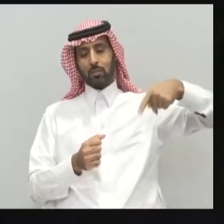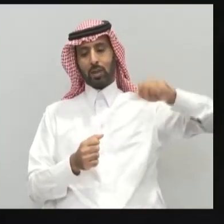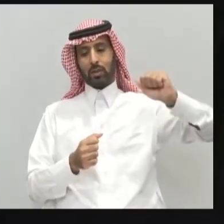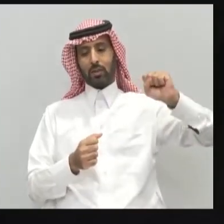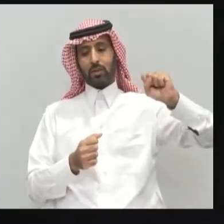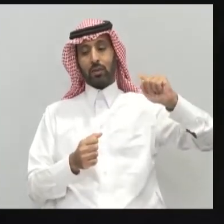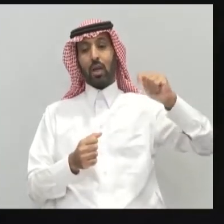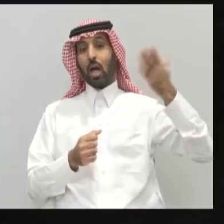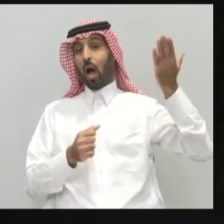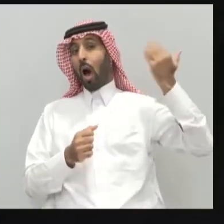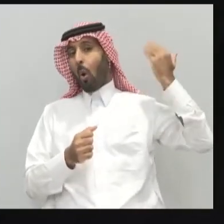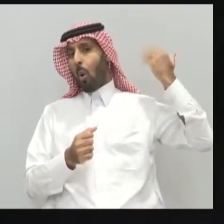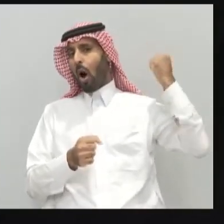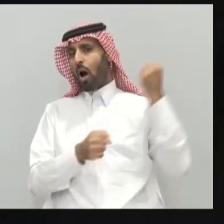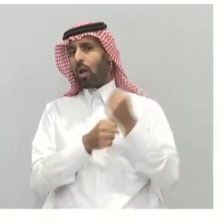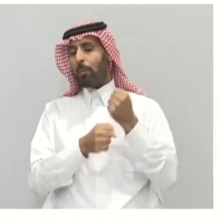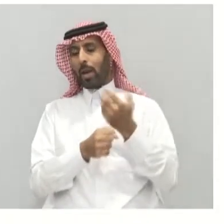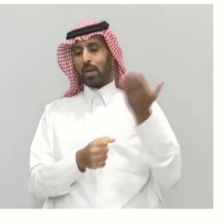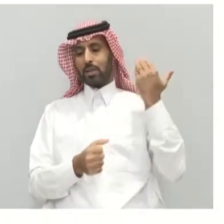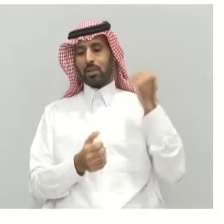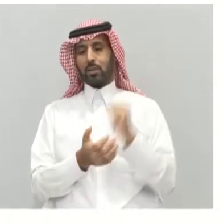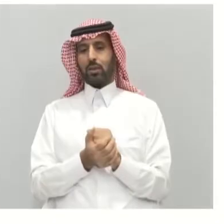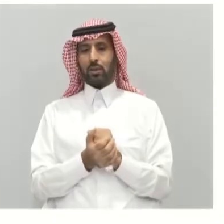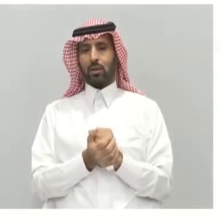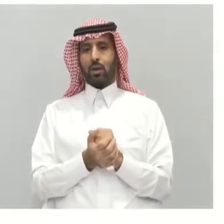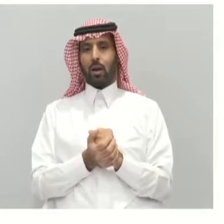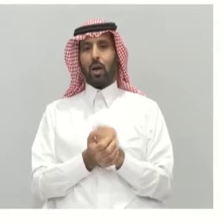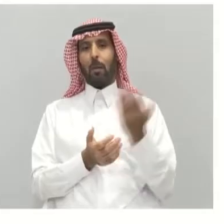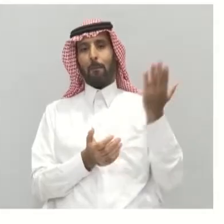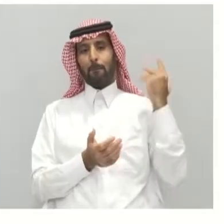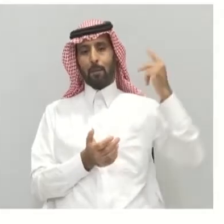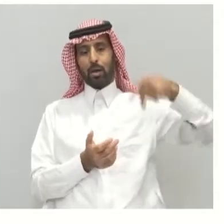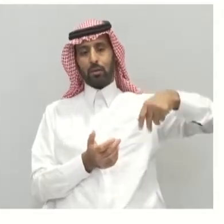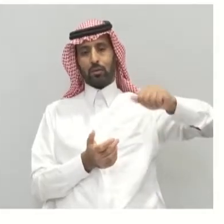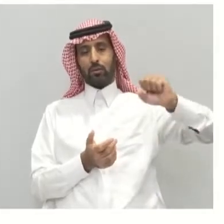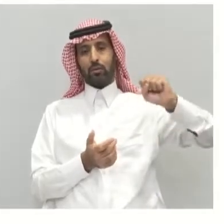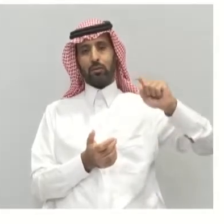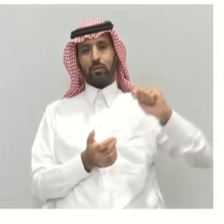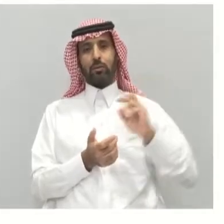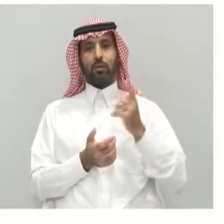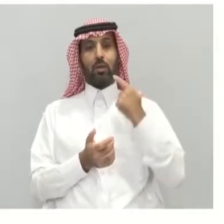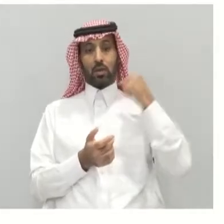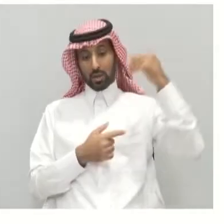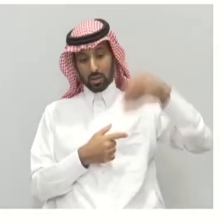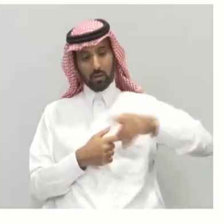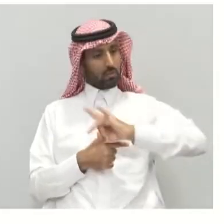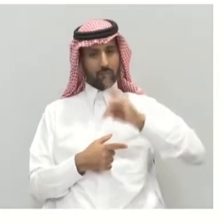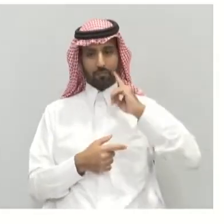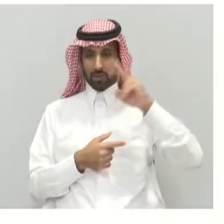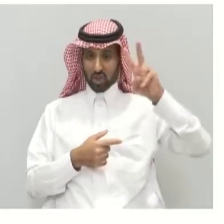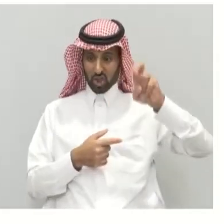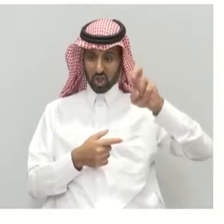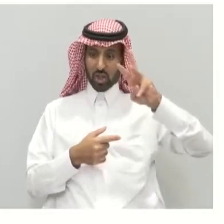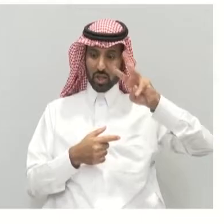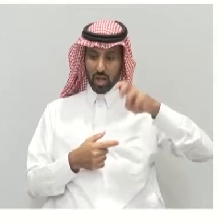this event happened in the past. Like when I tell you in 1998, are we in 1998? No, this is something